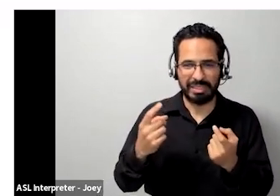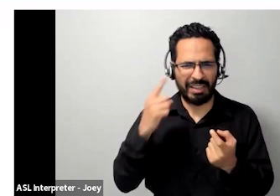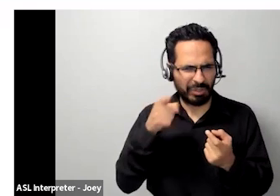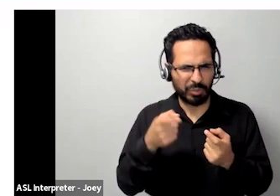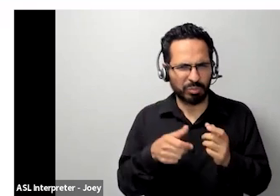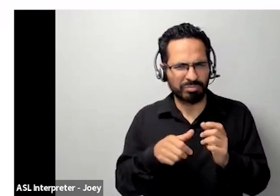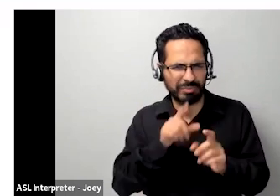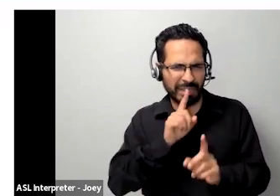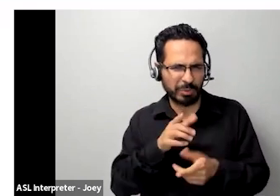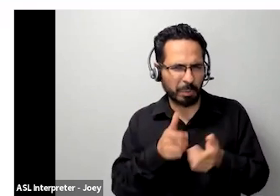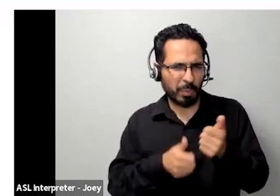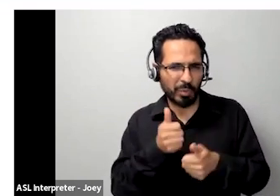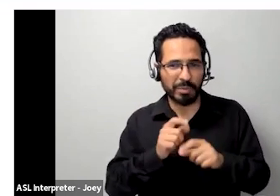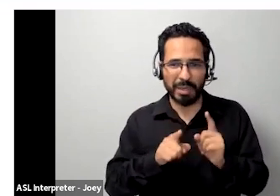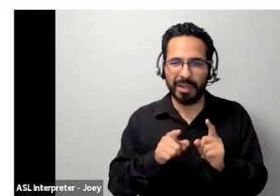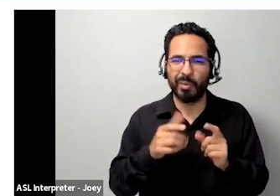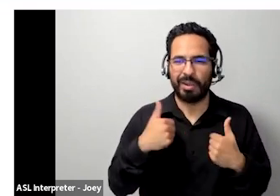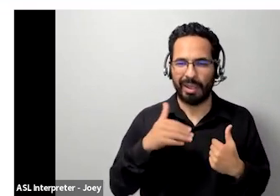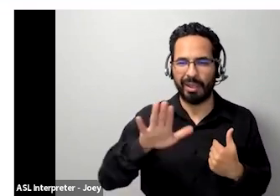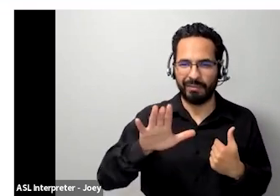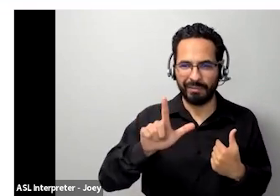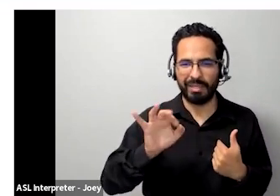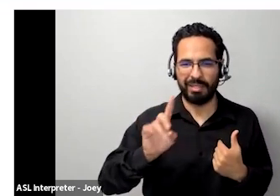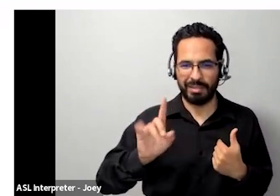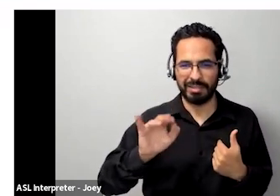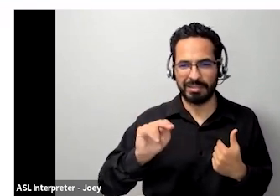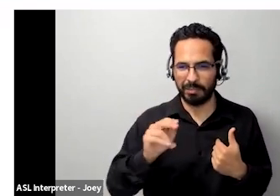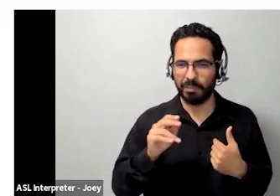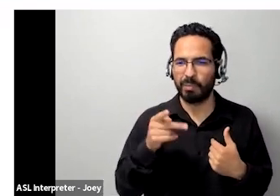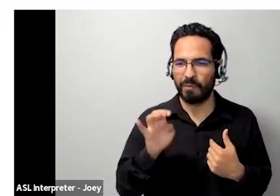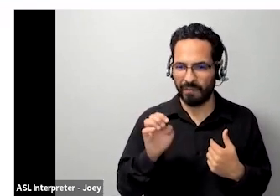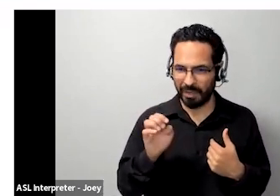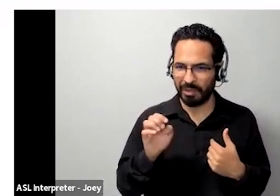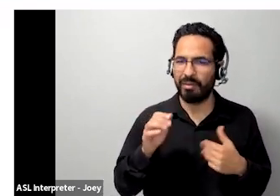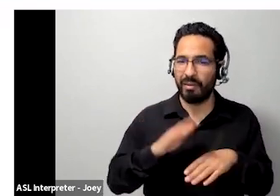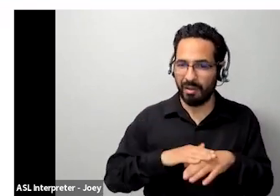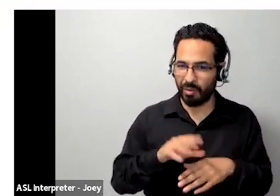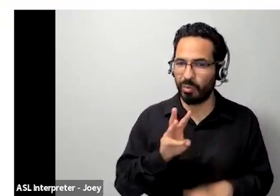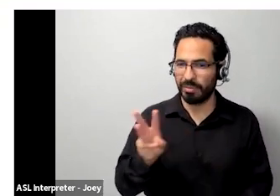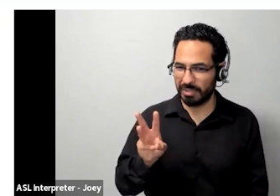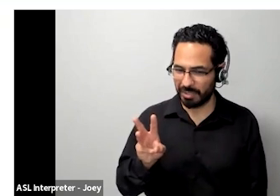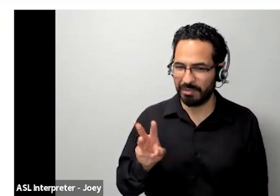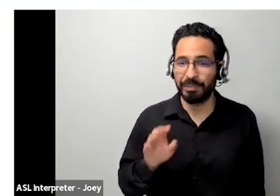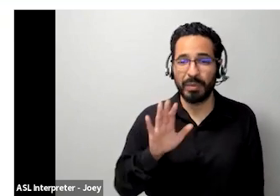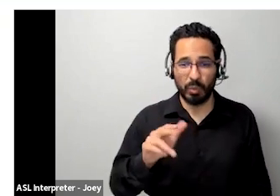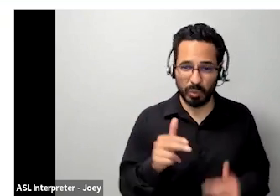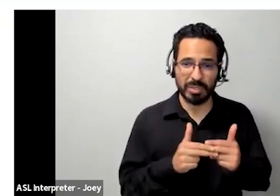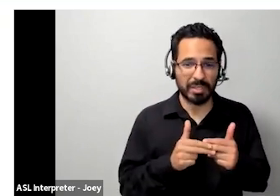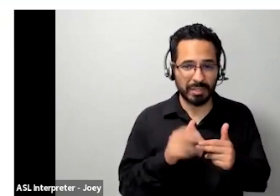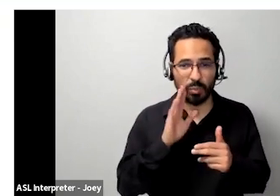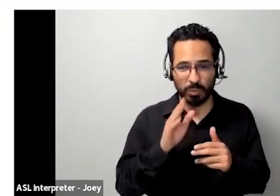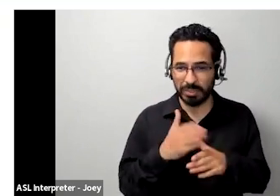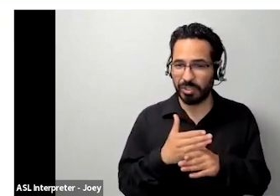them. We have your LinkedIn profile shared on our website, and your slides will be shared as